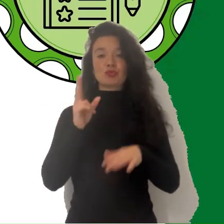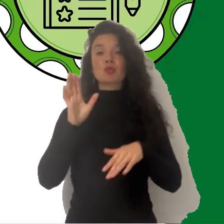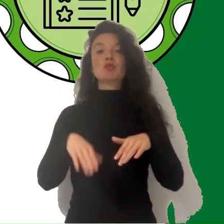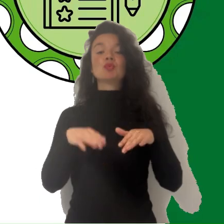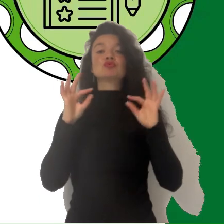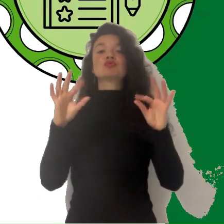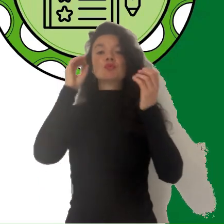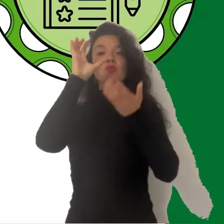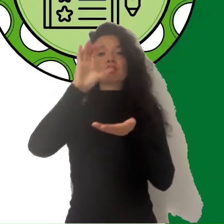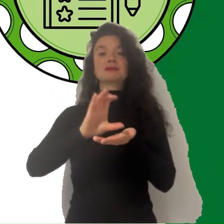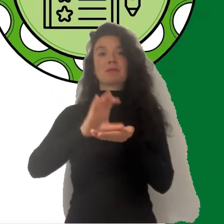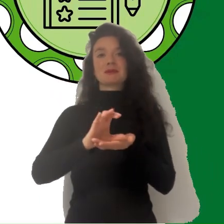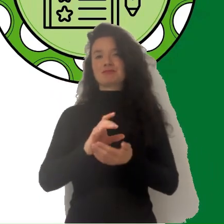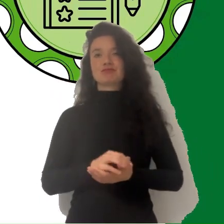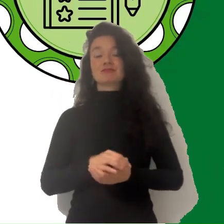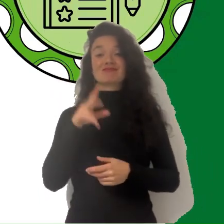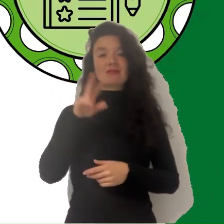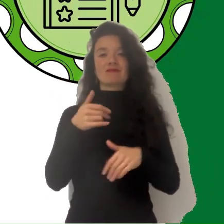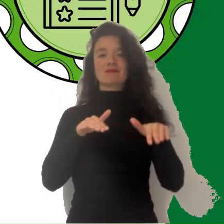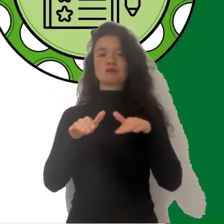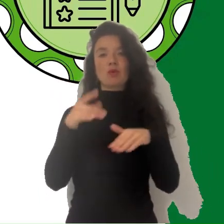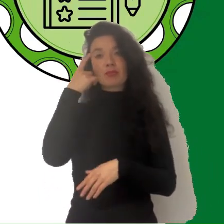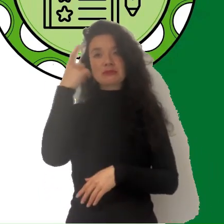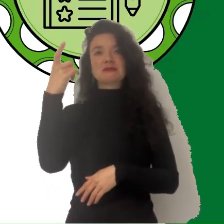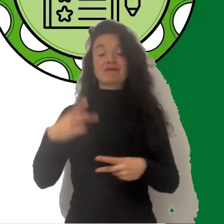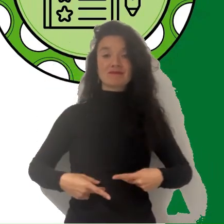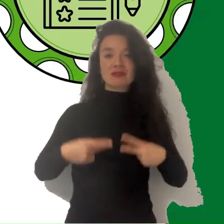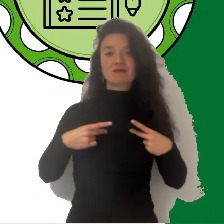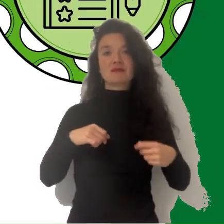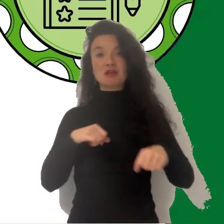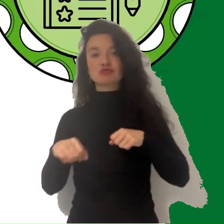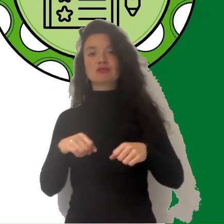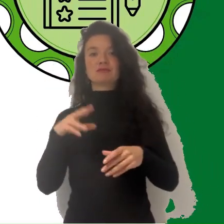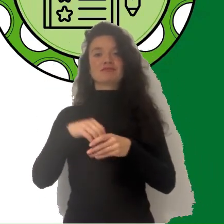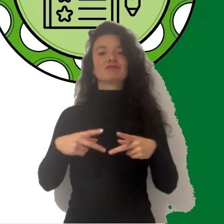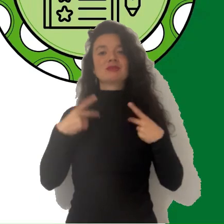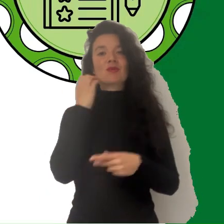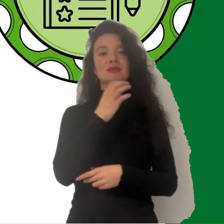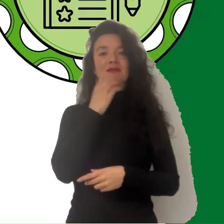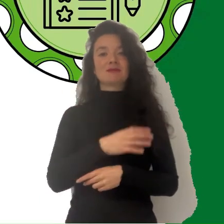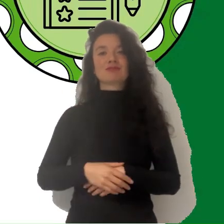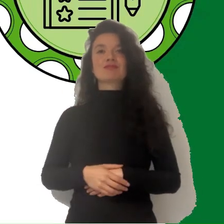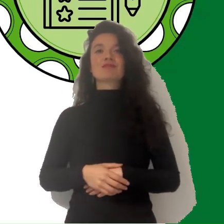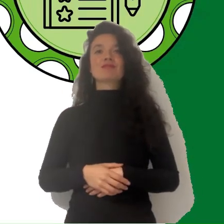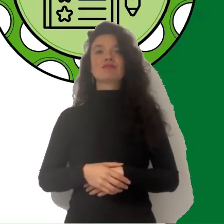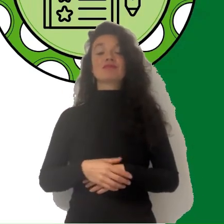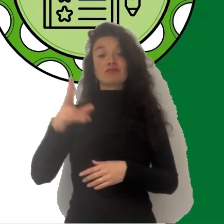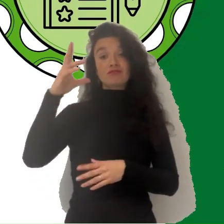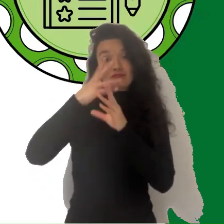than concepts. They are a way of thinking, living, and acting in our daily lives. By learning